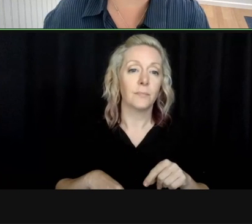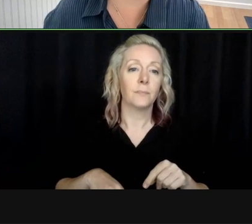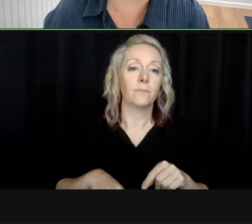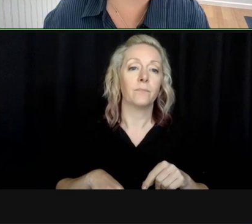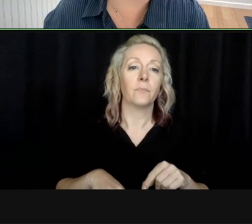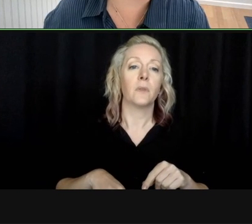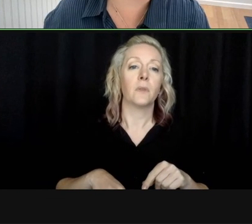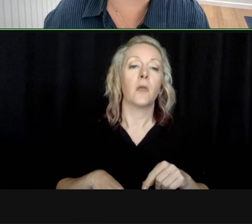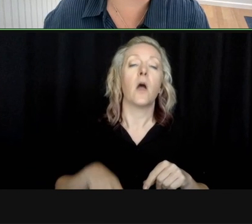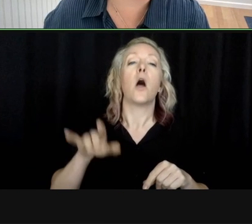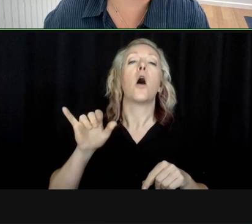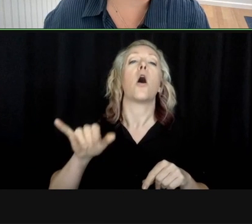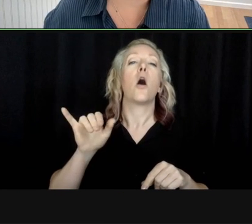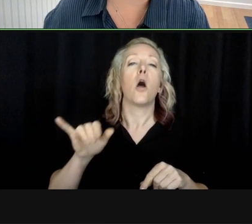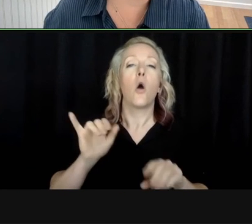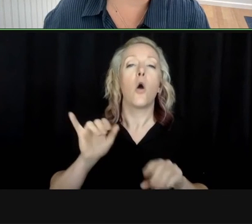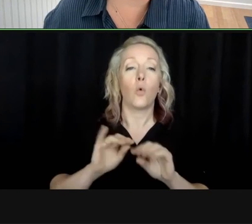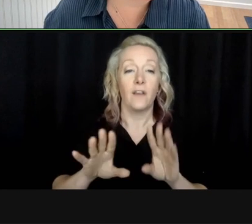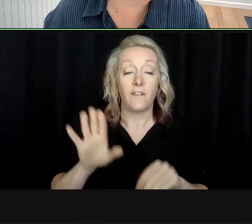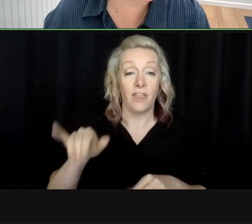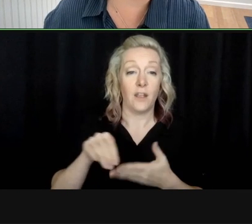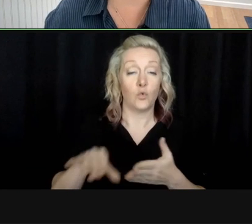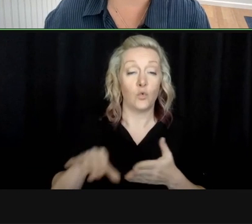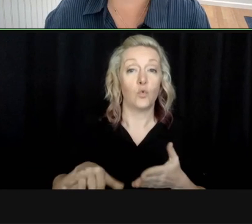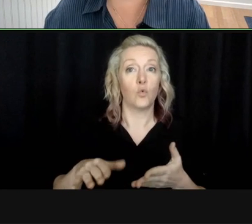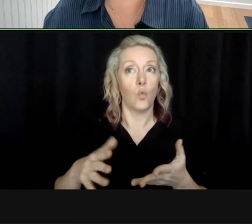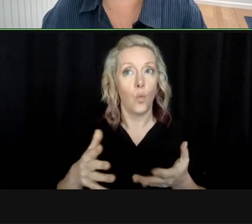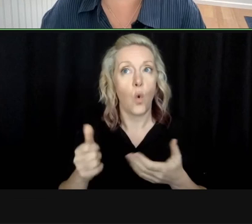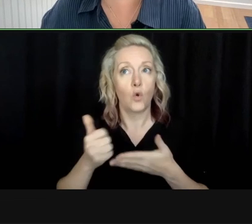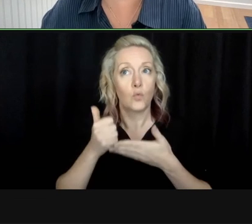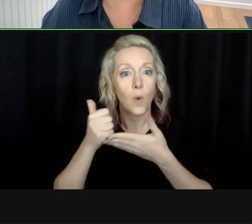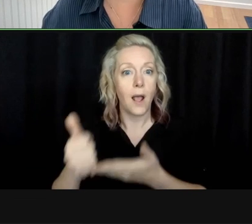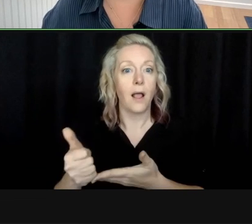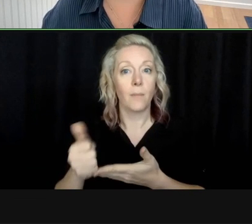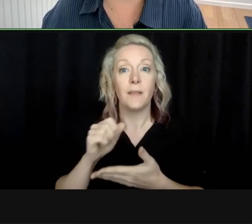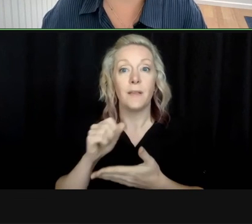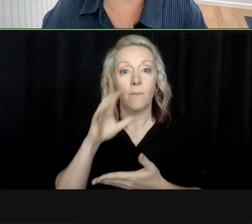they missed out on helping. Okay. So yeah, a lot of that I think is just